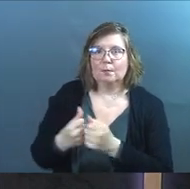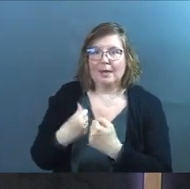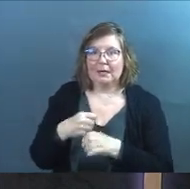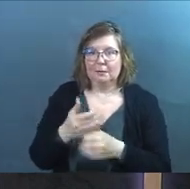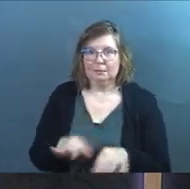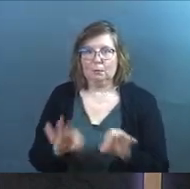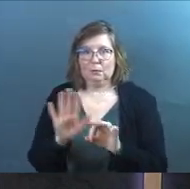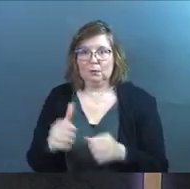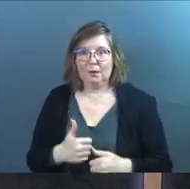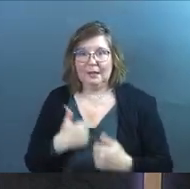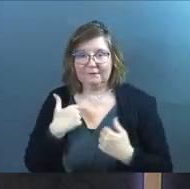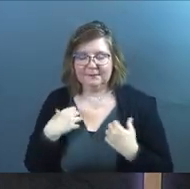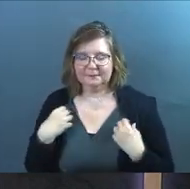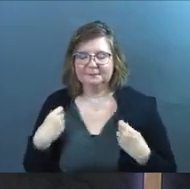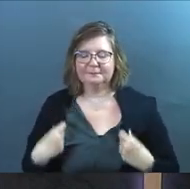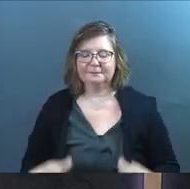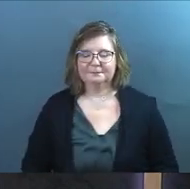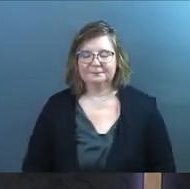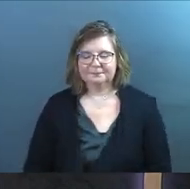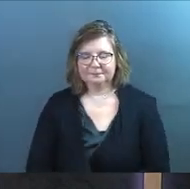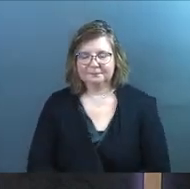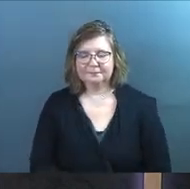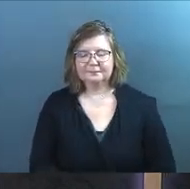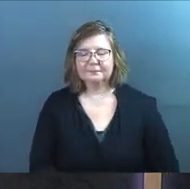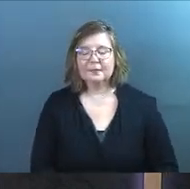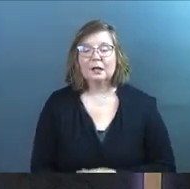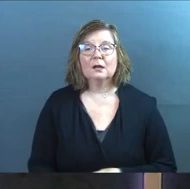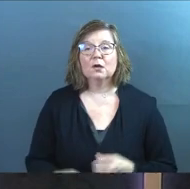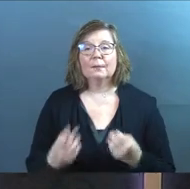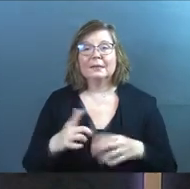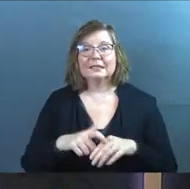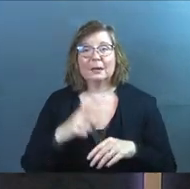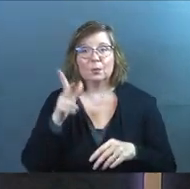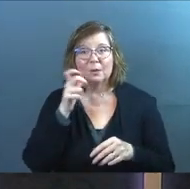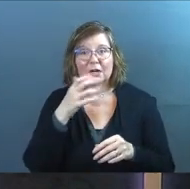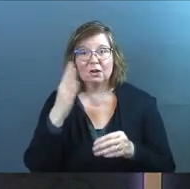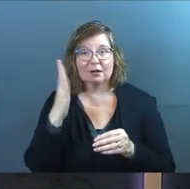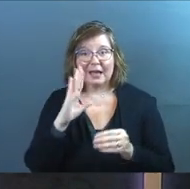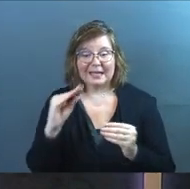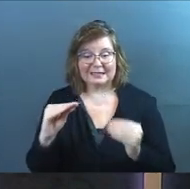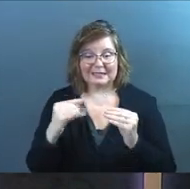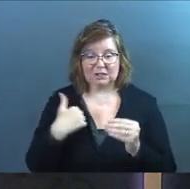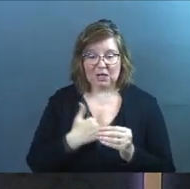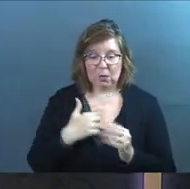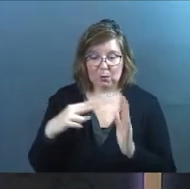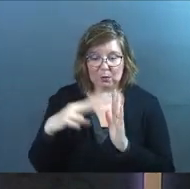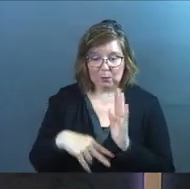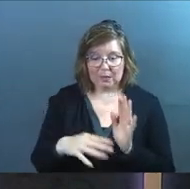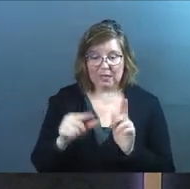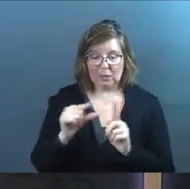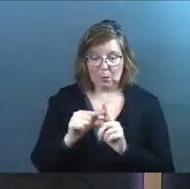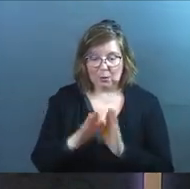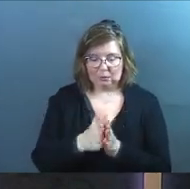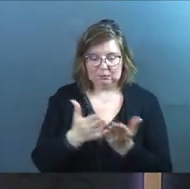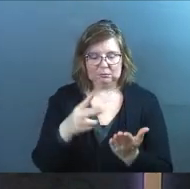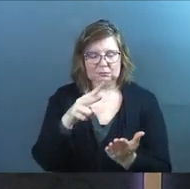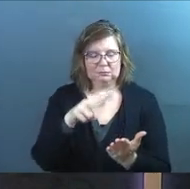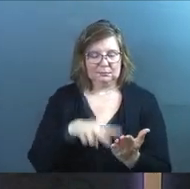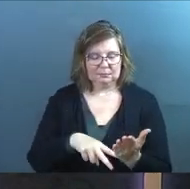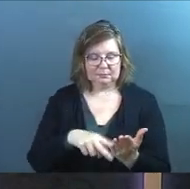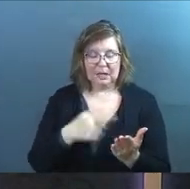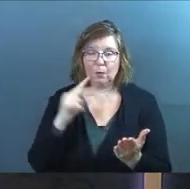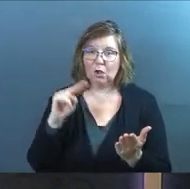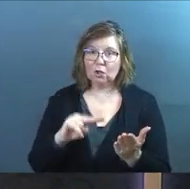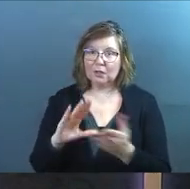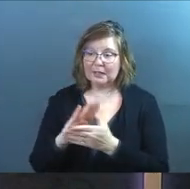it important in your life. The reality is that so many times we hear God teach us, we read the word of God in scripture,